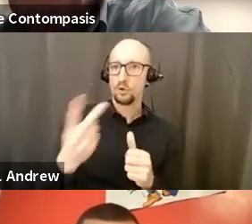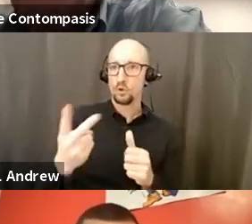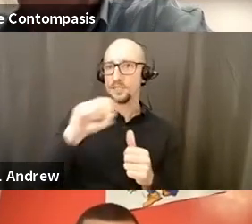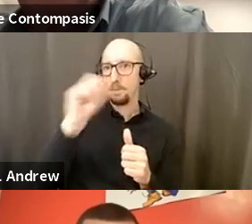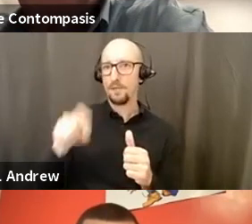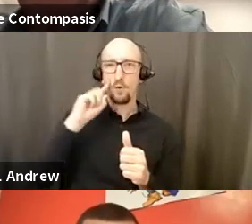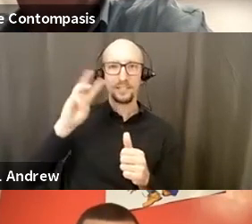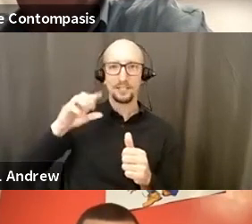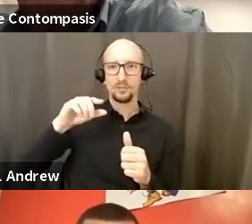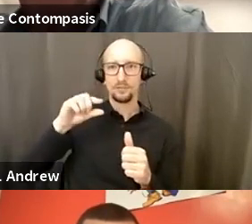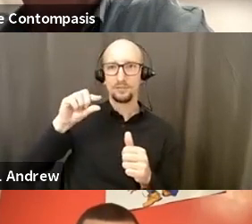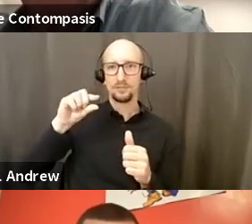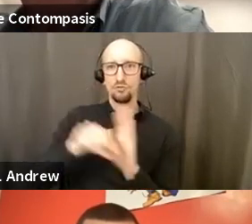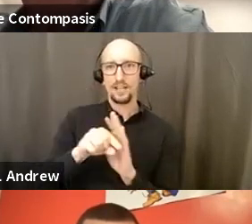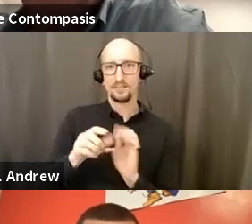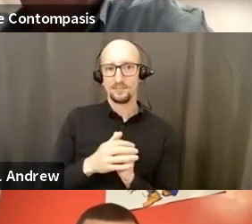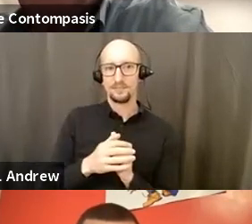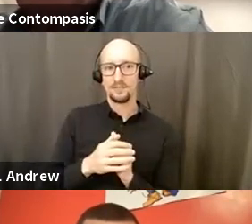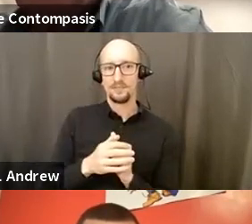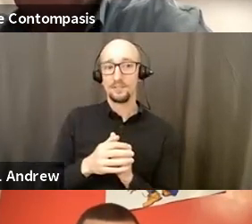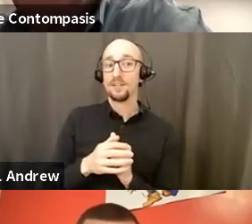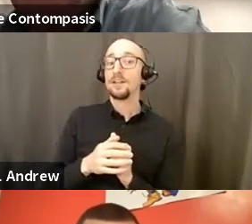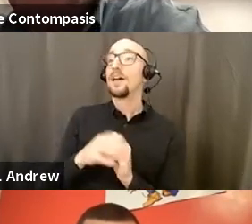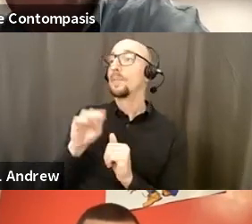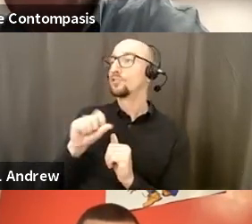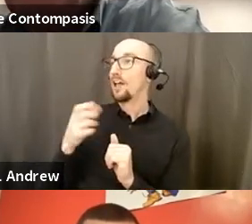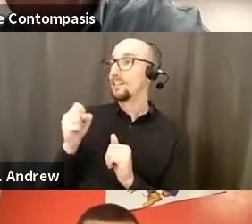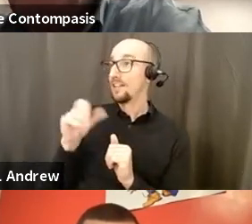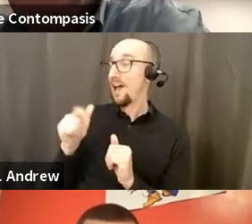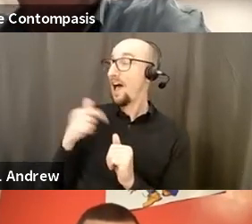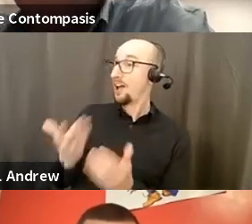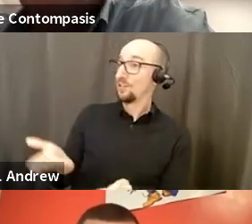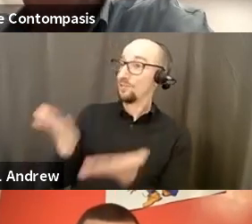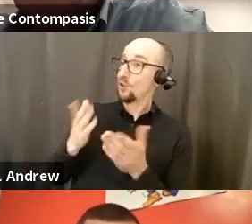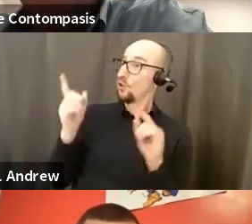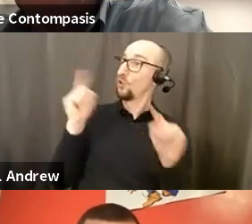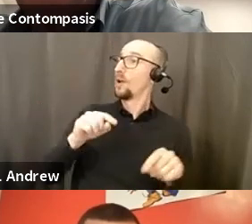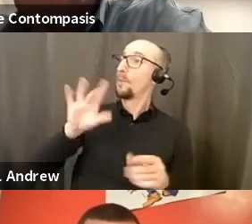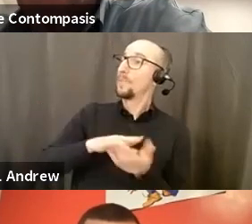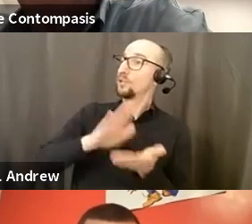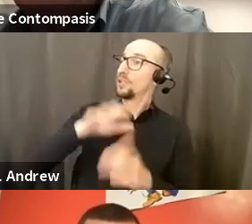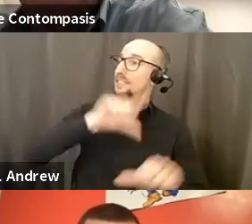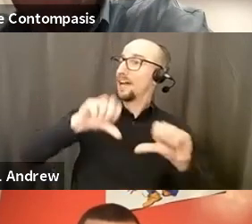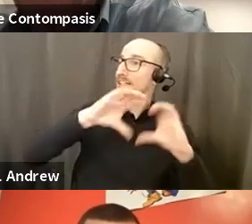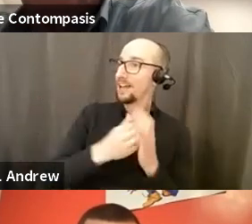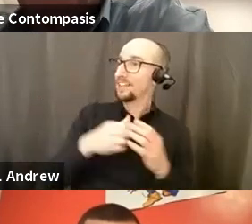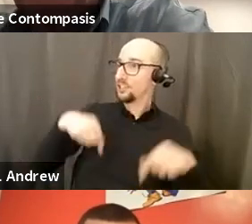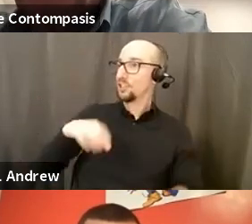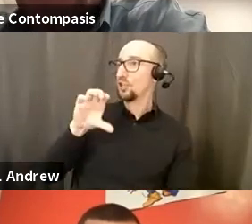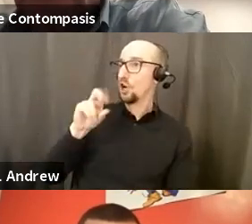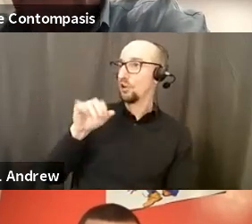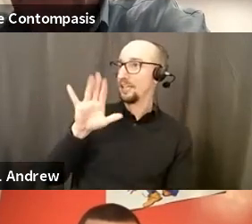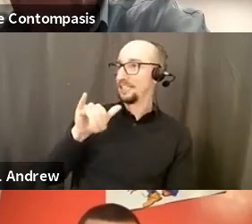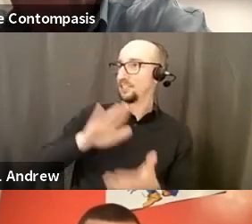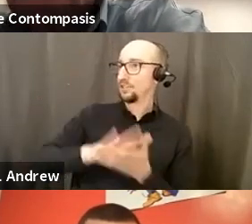I welcome What you happened? any day to come watch middle school science at the Curly, Mr. Contenpasas. Well, I'm sure the Curly does it well,